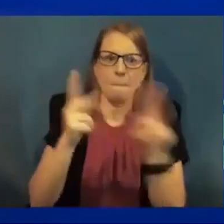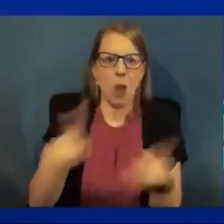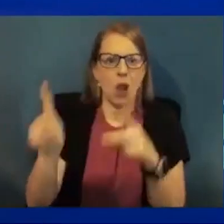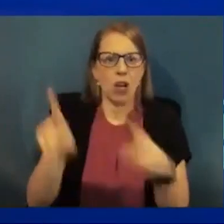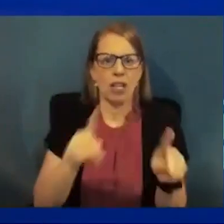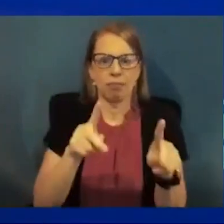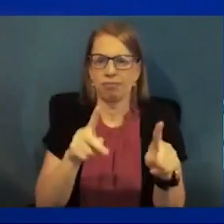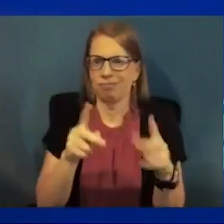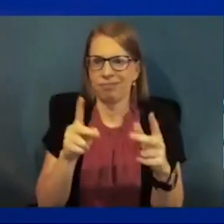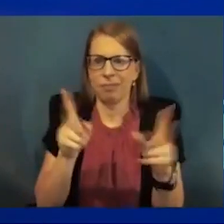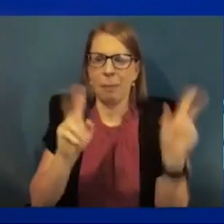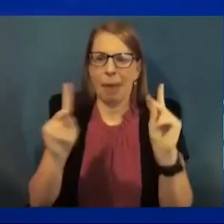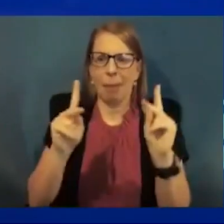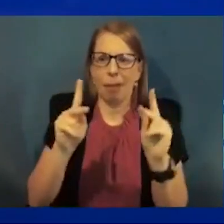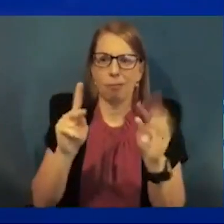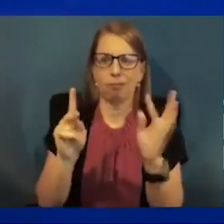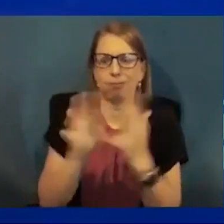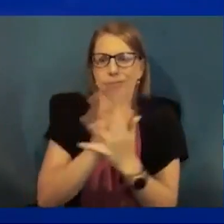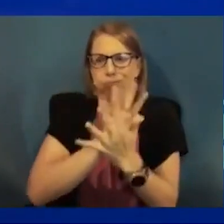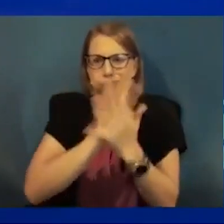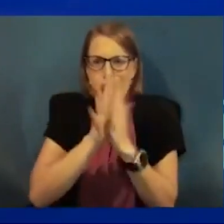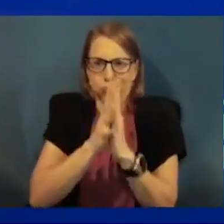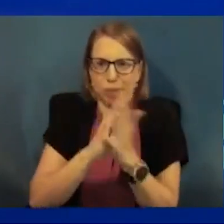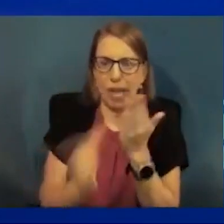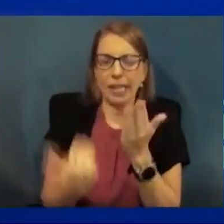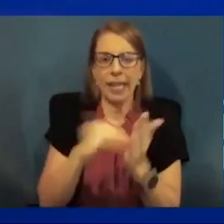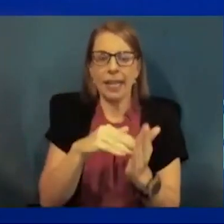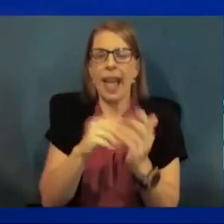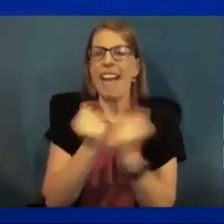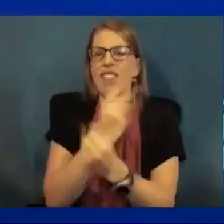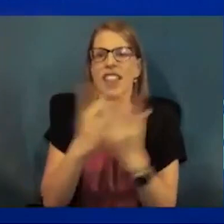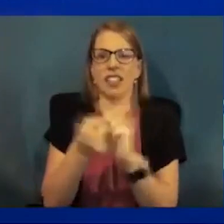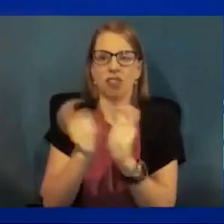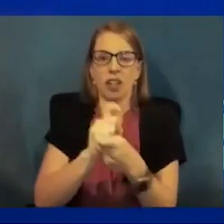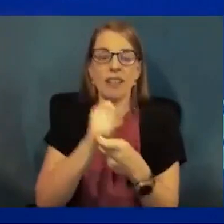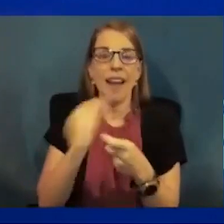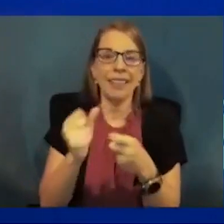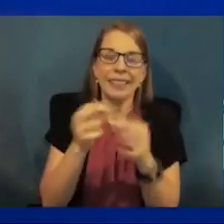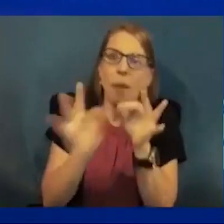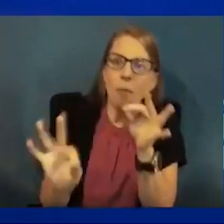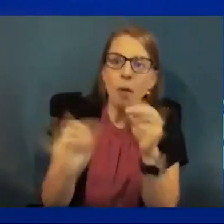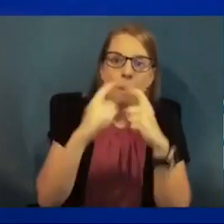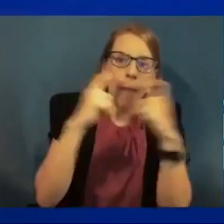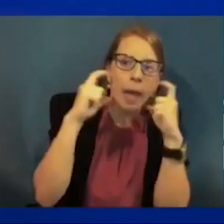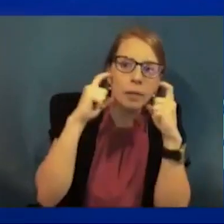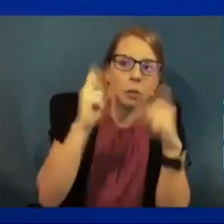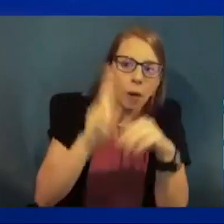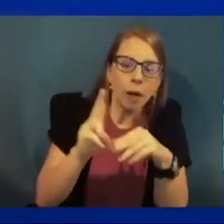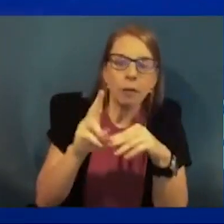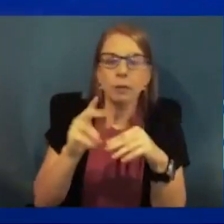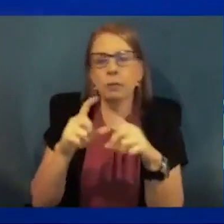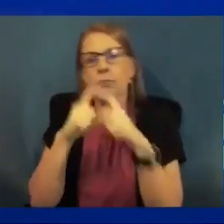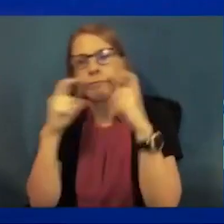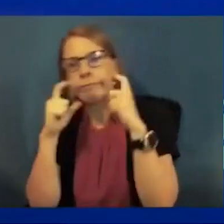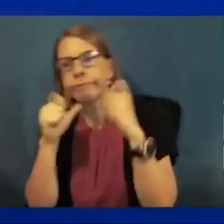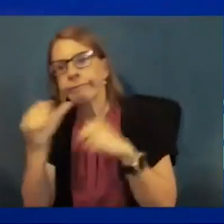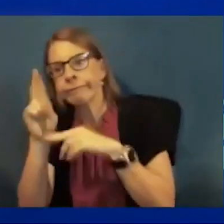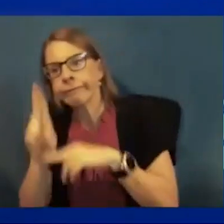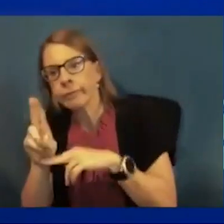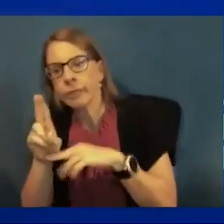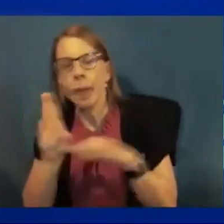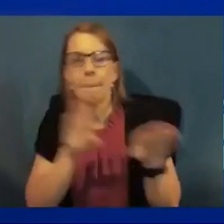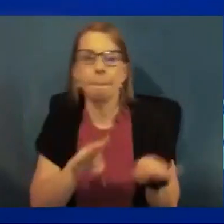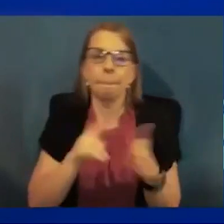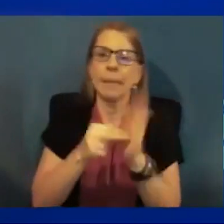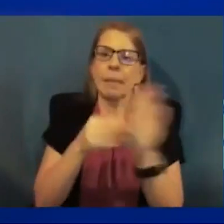again and everything changes. It's not just a simple mask on, mask off. It's also what your other behaviors have changed. And so I think we